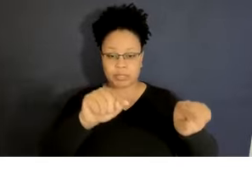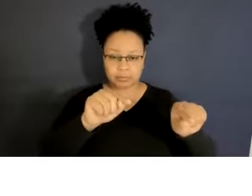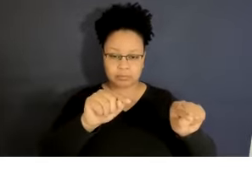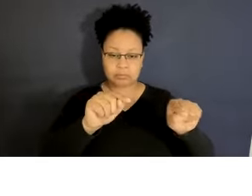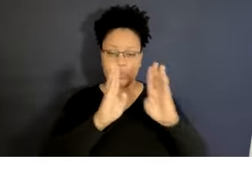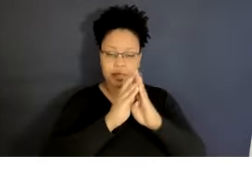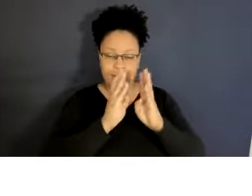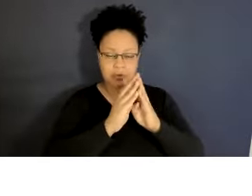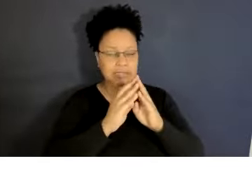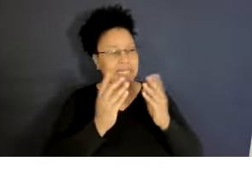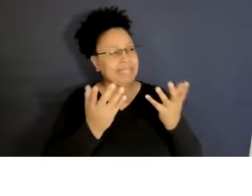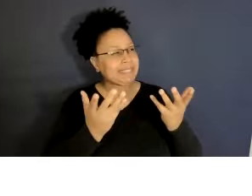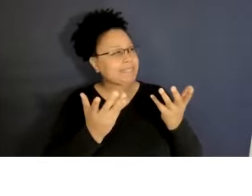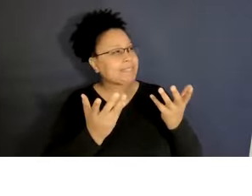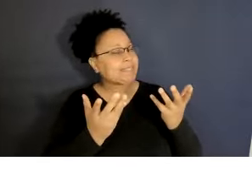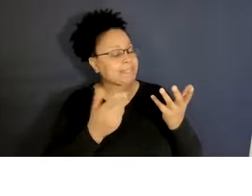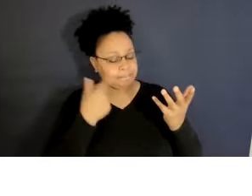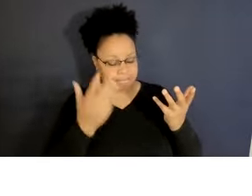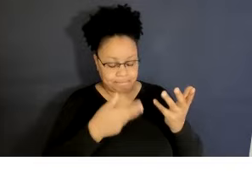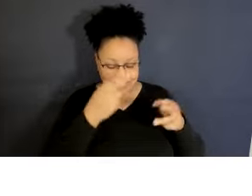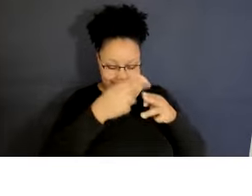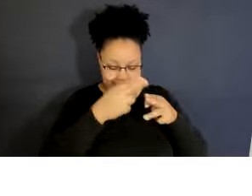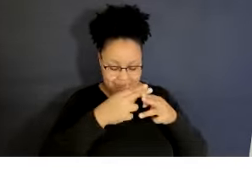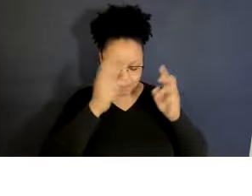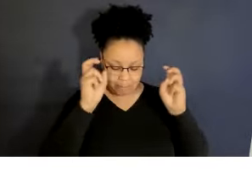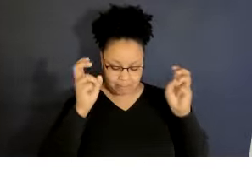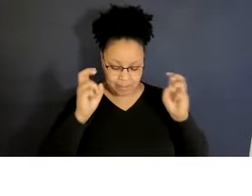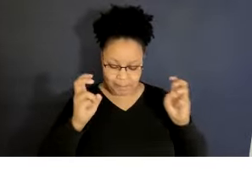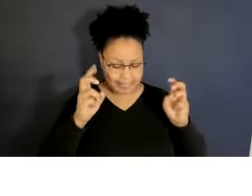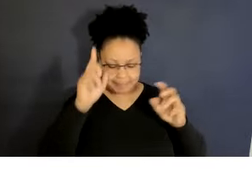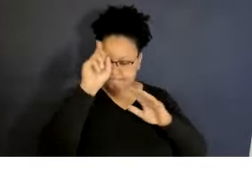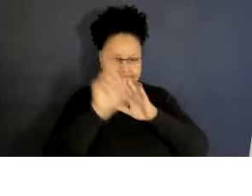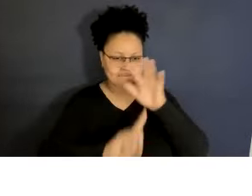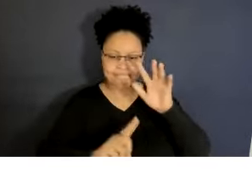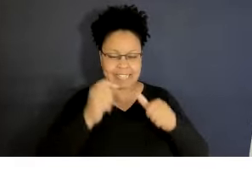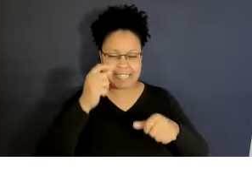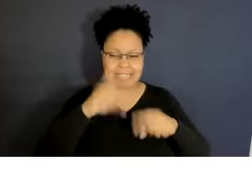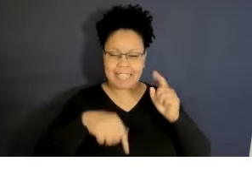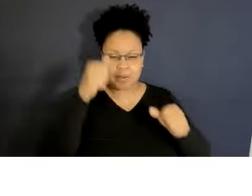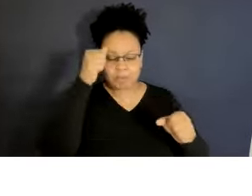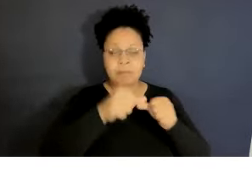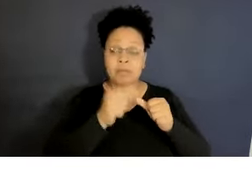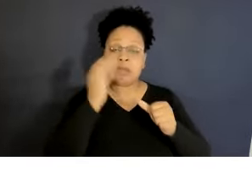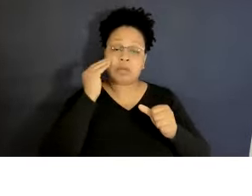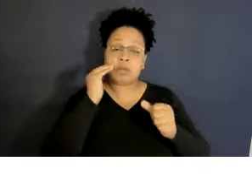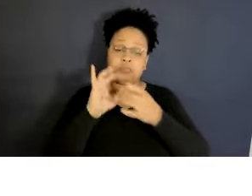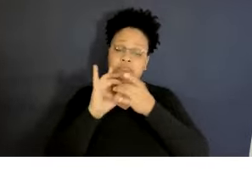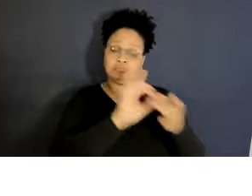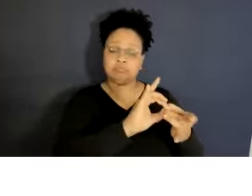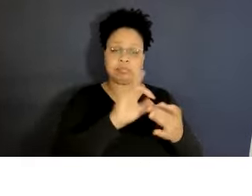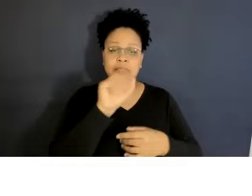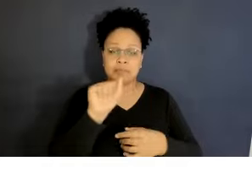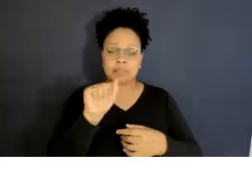I forget what it was exactly, but it was disability related. And